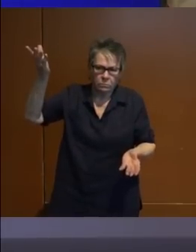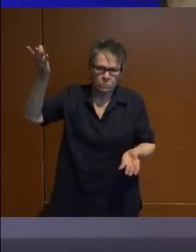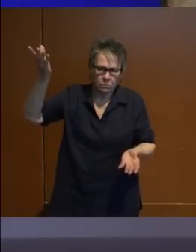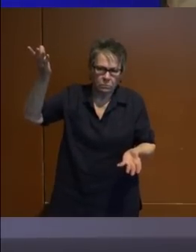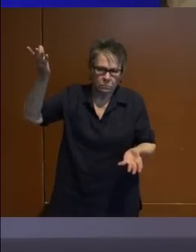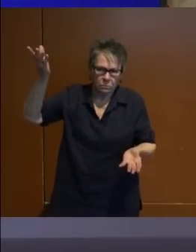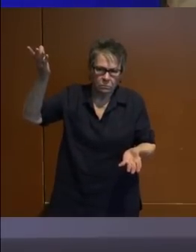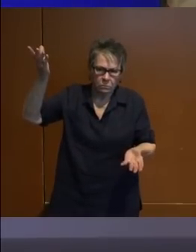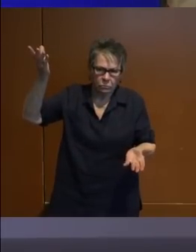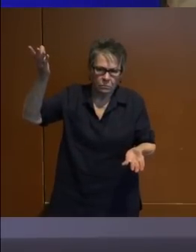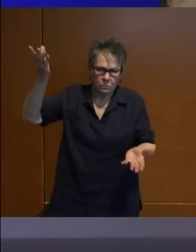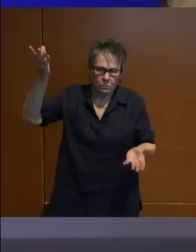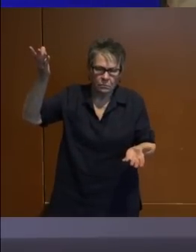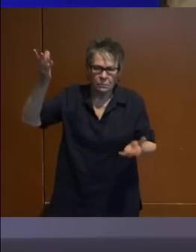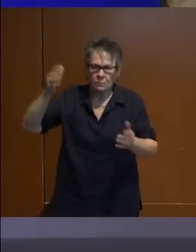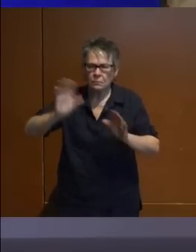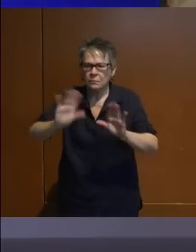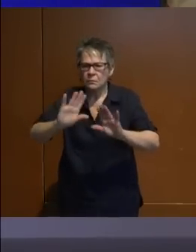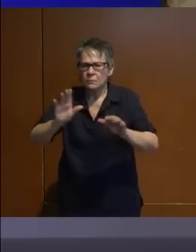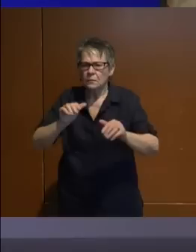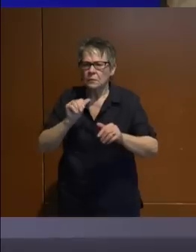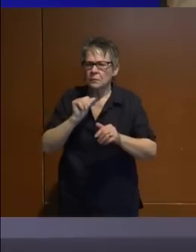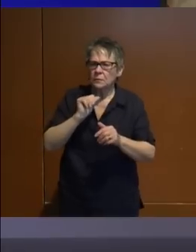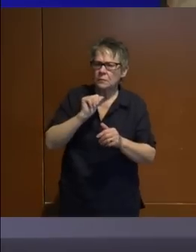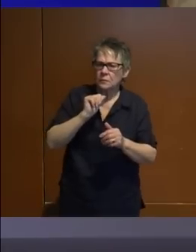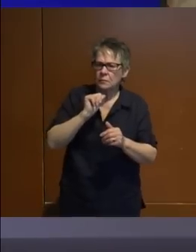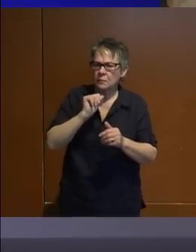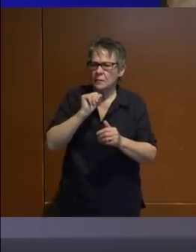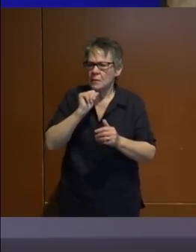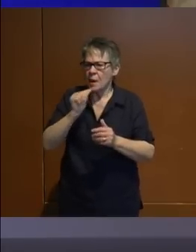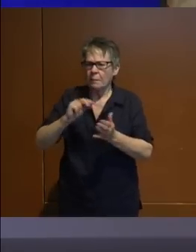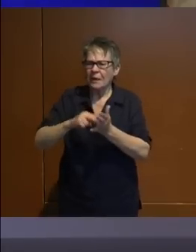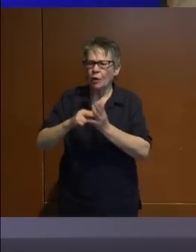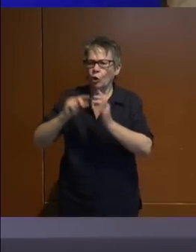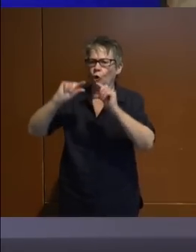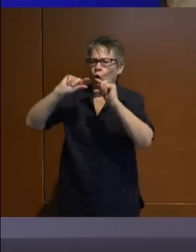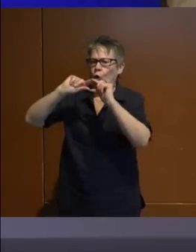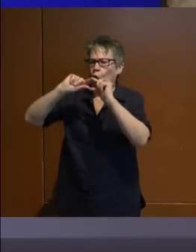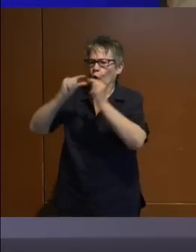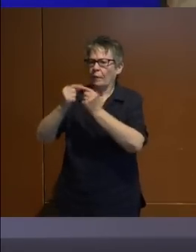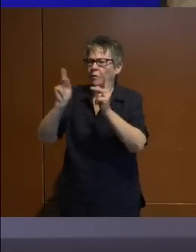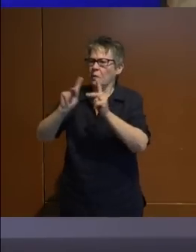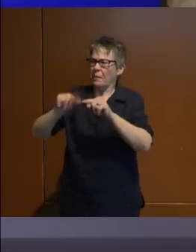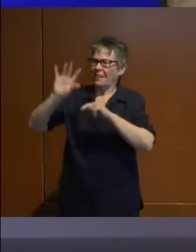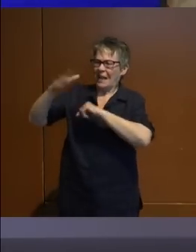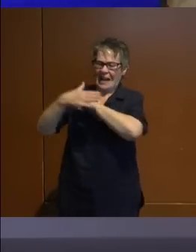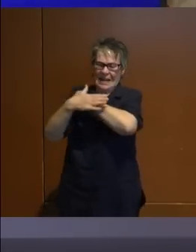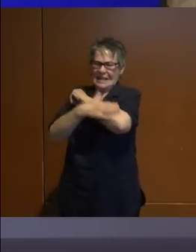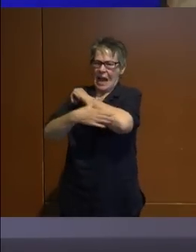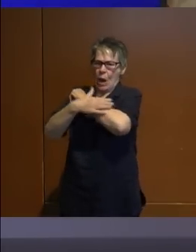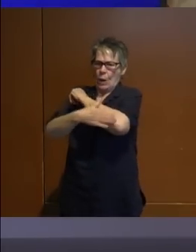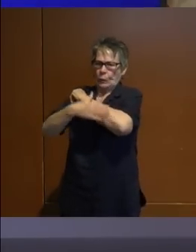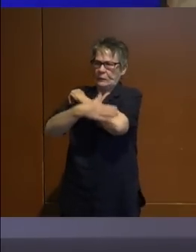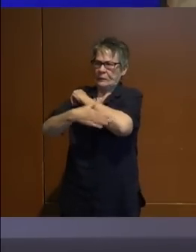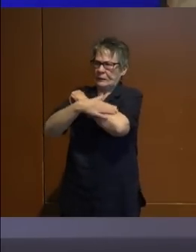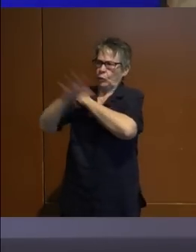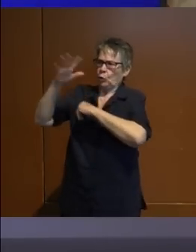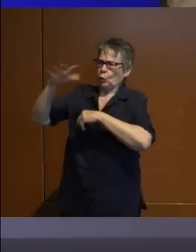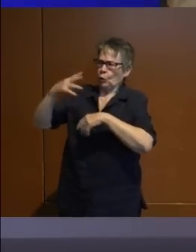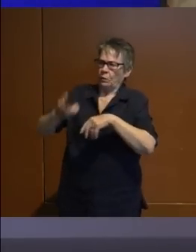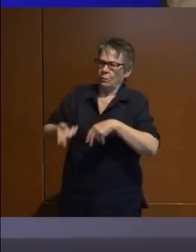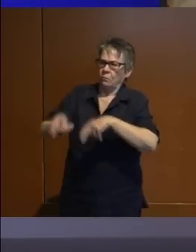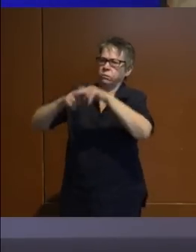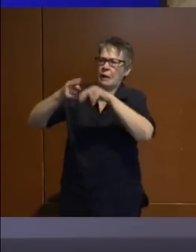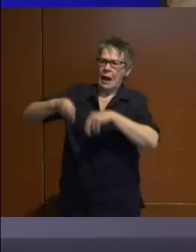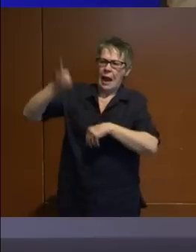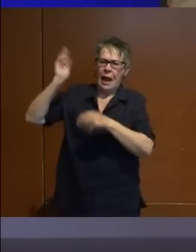literally community X or community Y, but the notion of community spread is a reality. And we spoke also